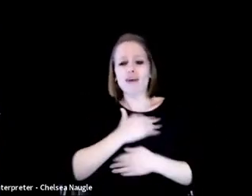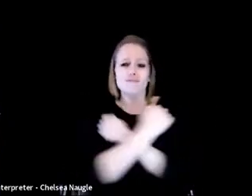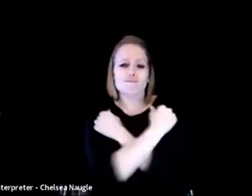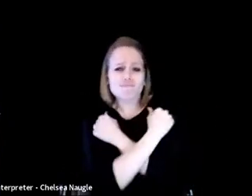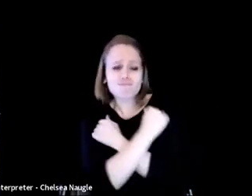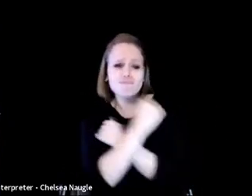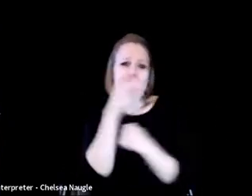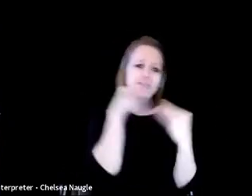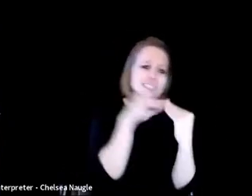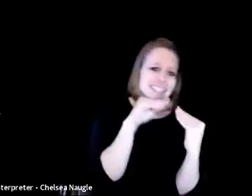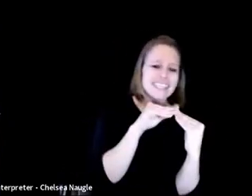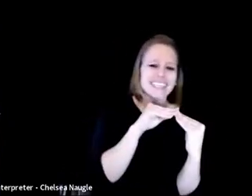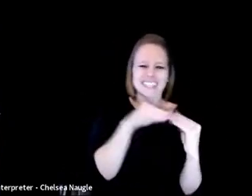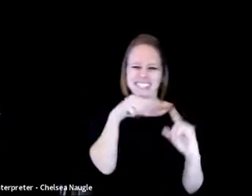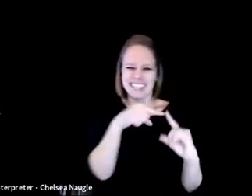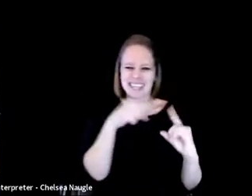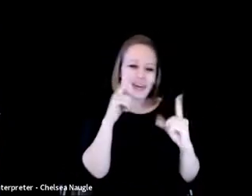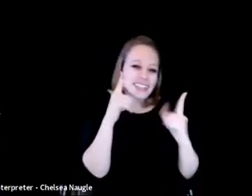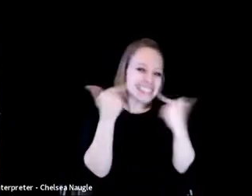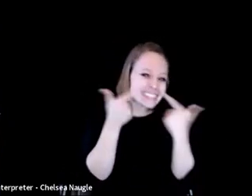these giggles, like